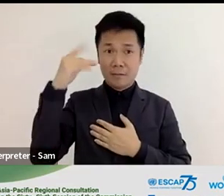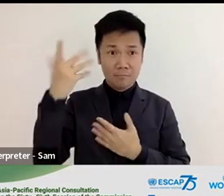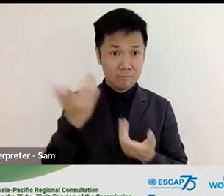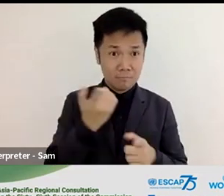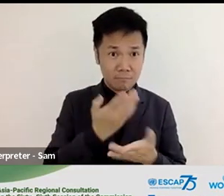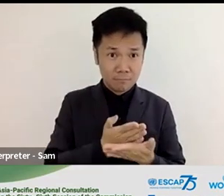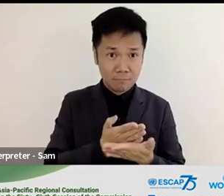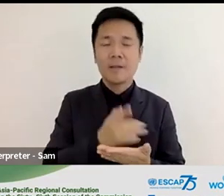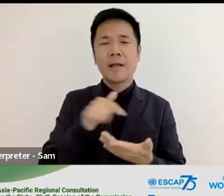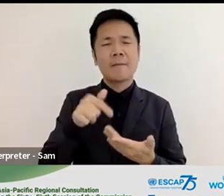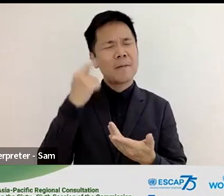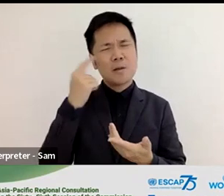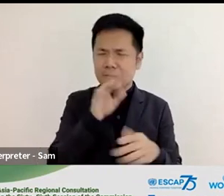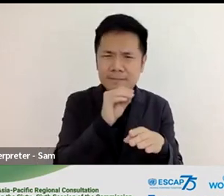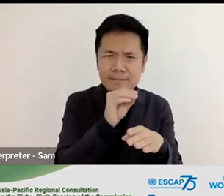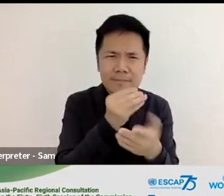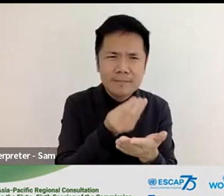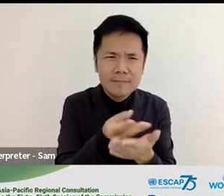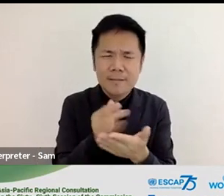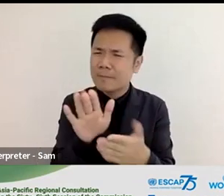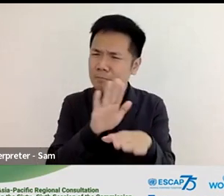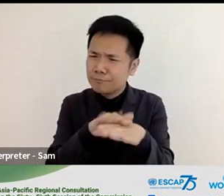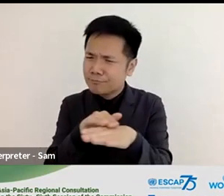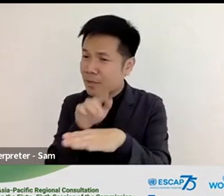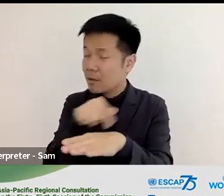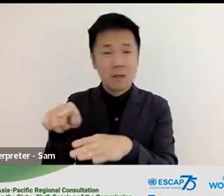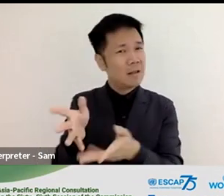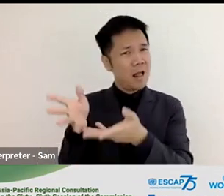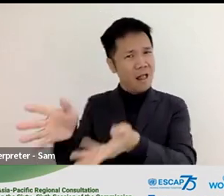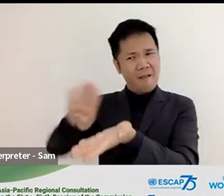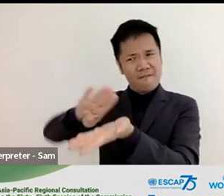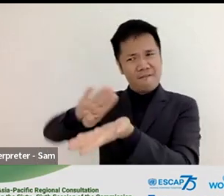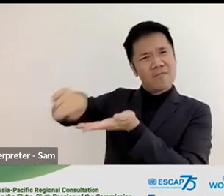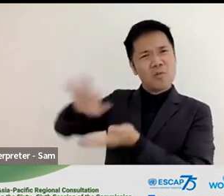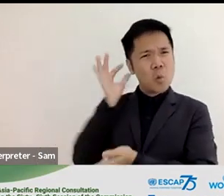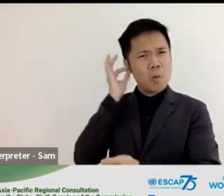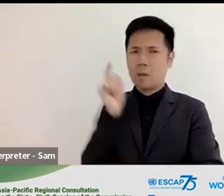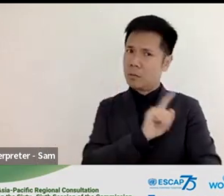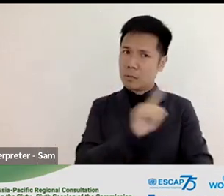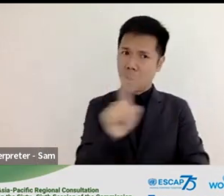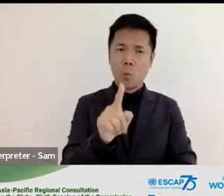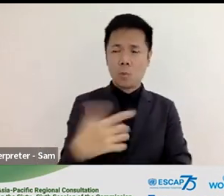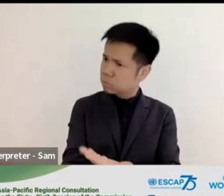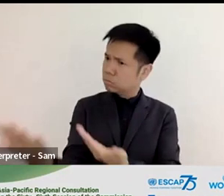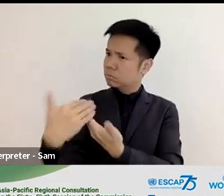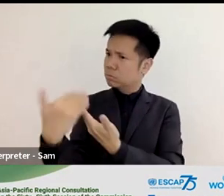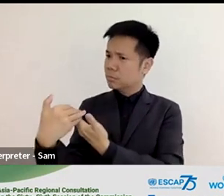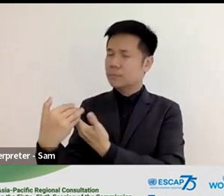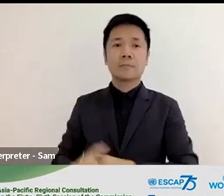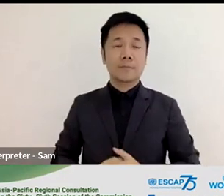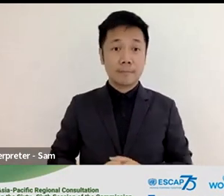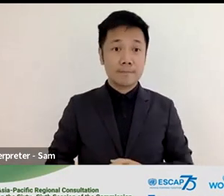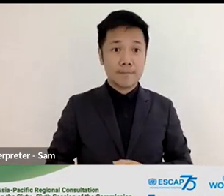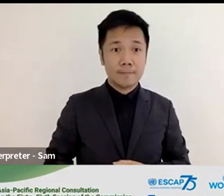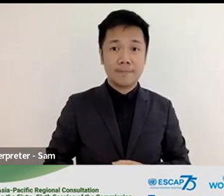need to keep reminding people, don't let go of women's rights and gender equality. So I guess for me, you know, when I talk